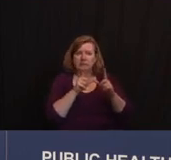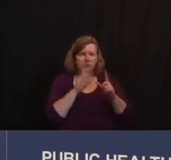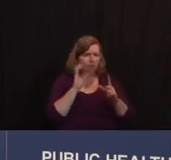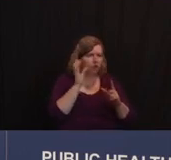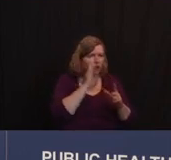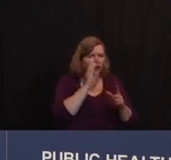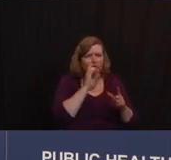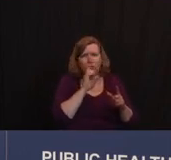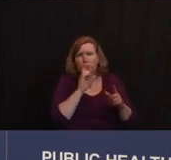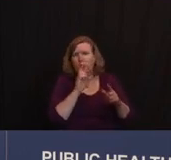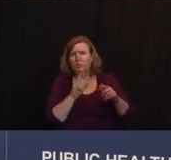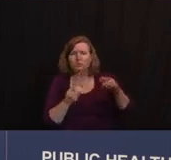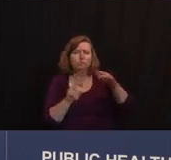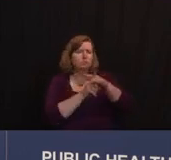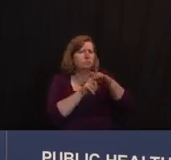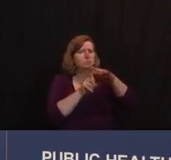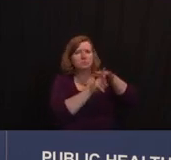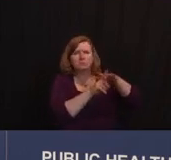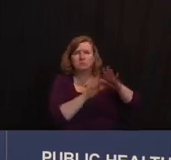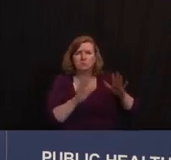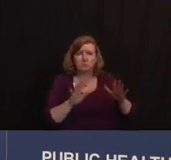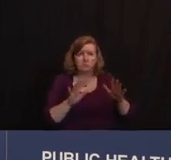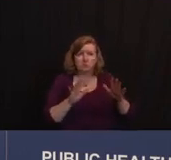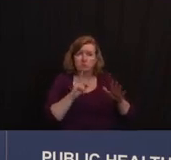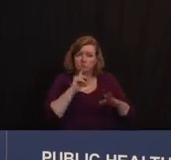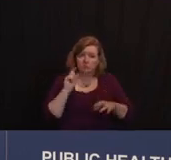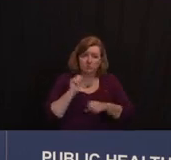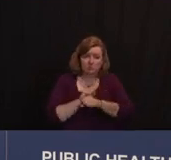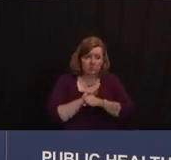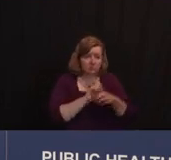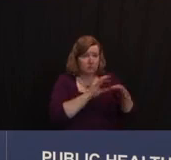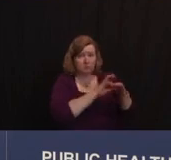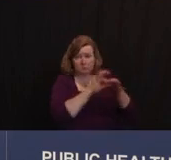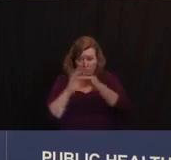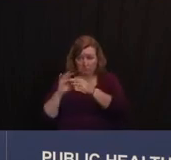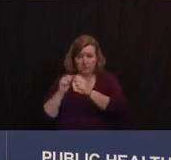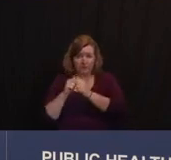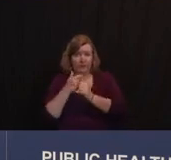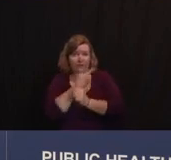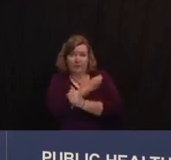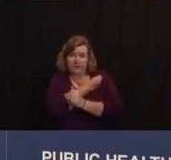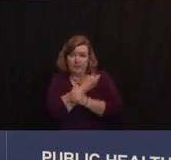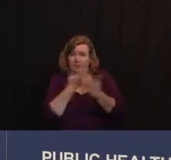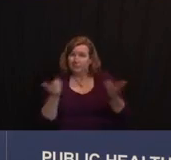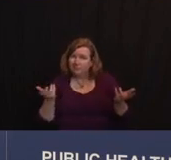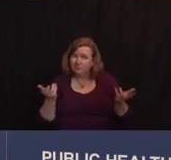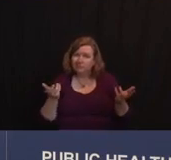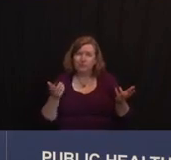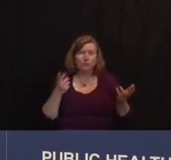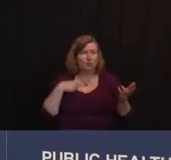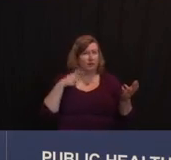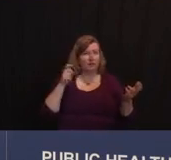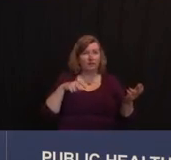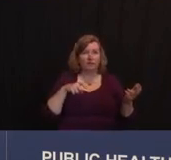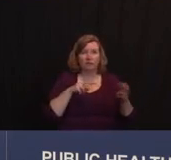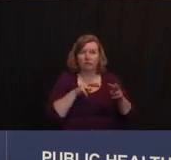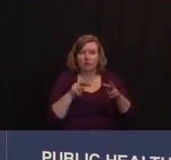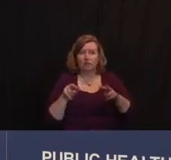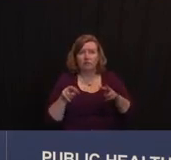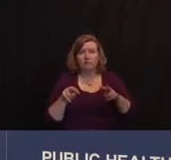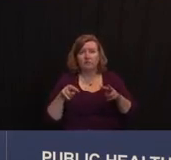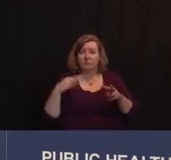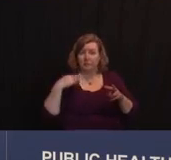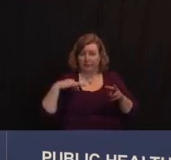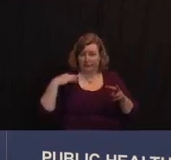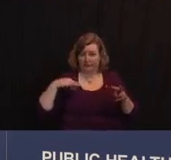assess whether these are real associations, causal association, and then whether the benefit outweighs the risk in continued use of these vaccines. I